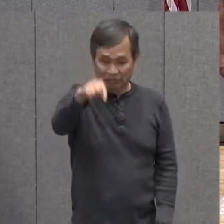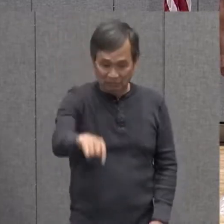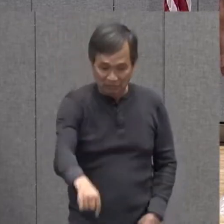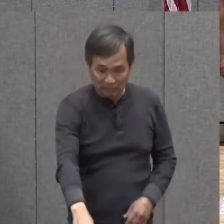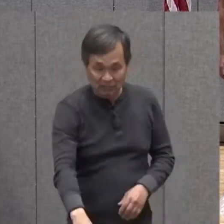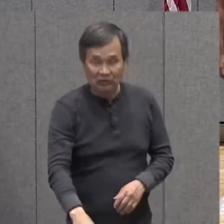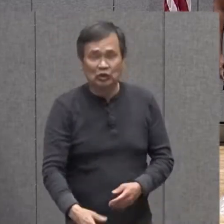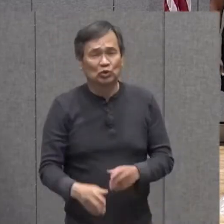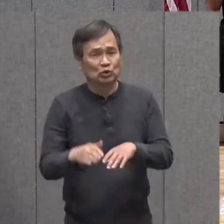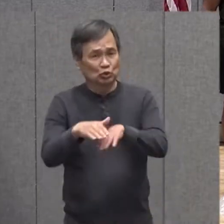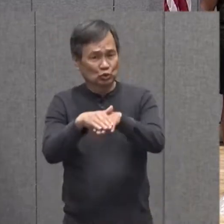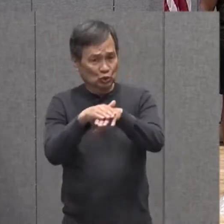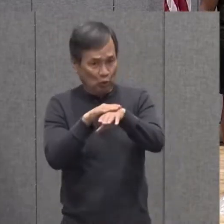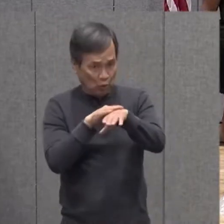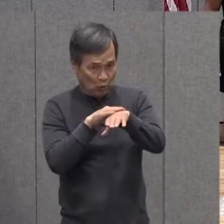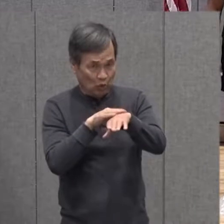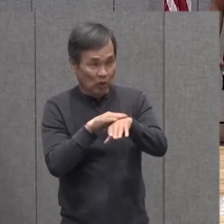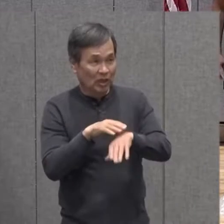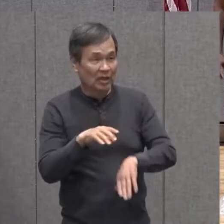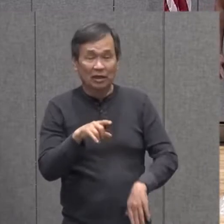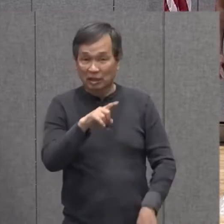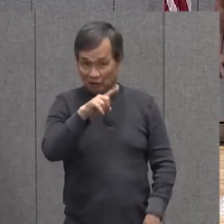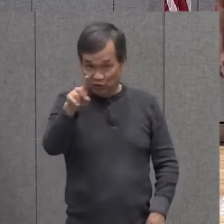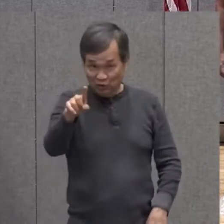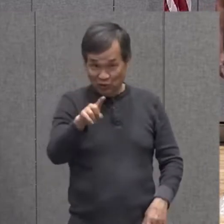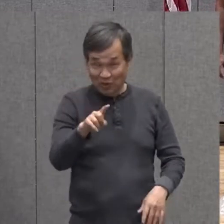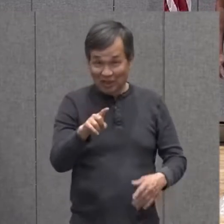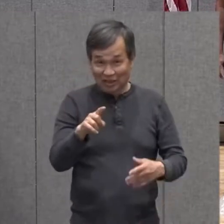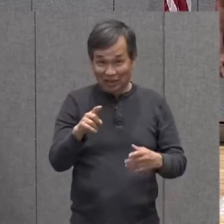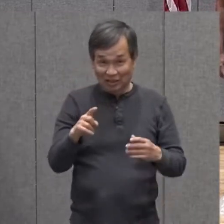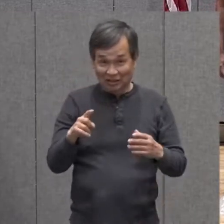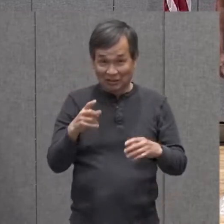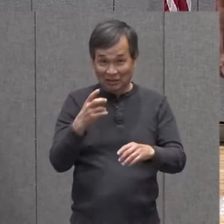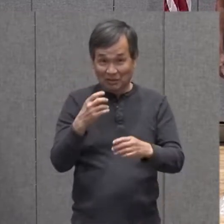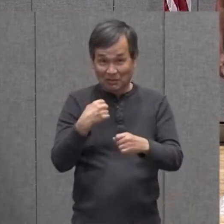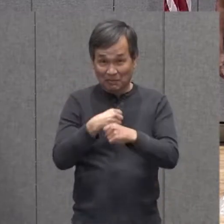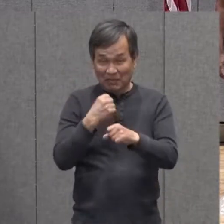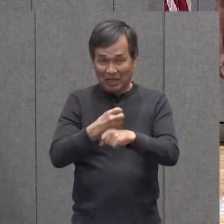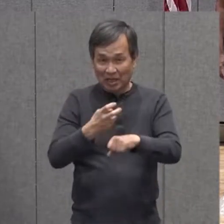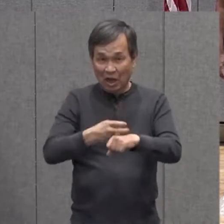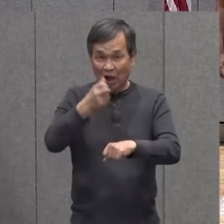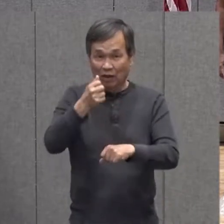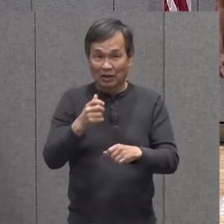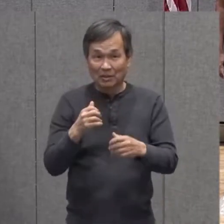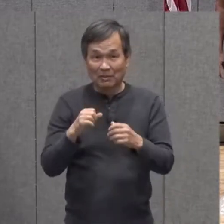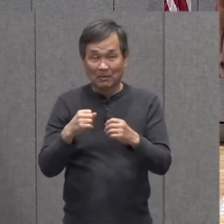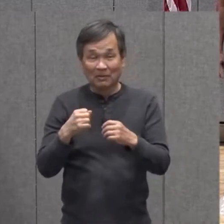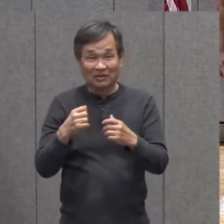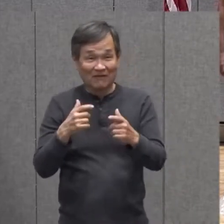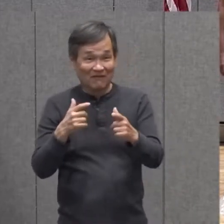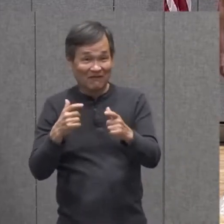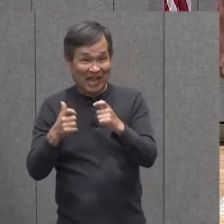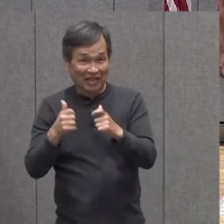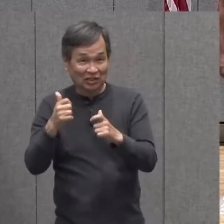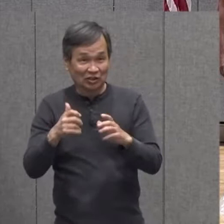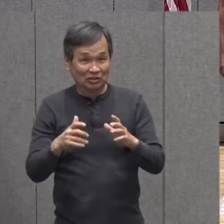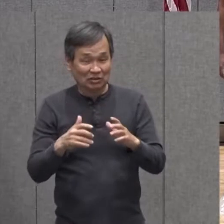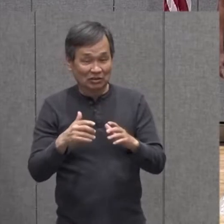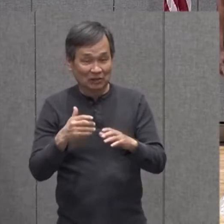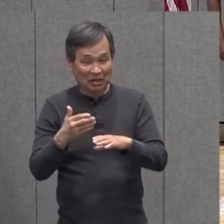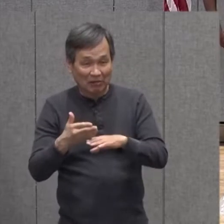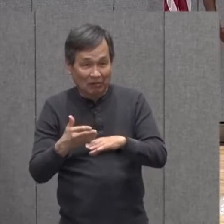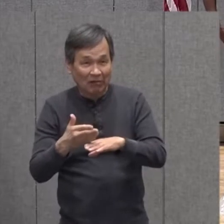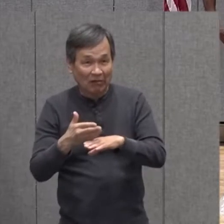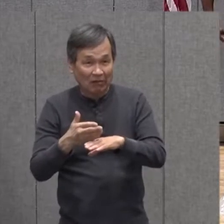to start off slow, as you'll see, and if you want to challenge yourself, go a little faster. Slowly go a little